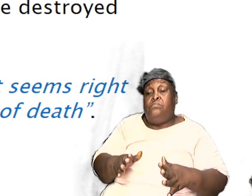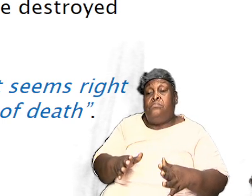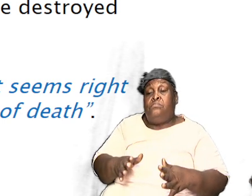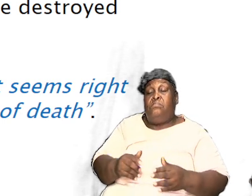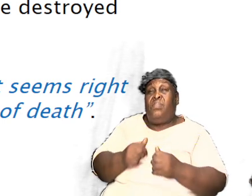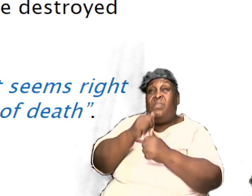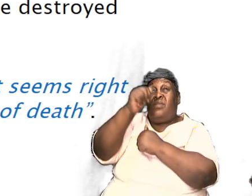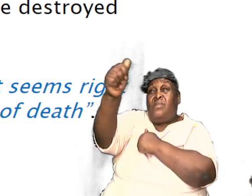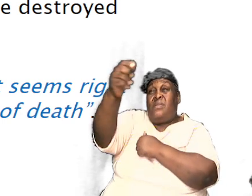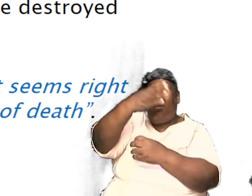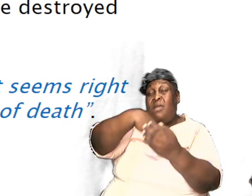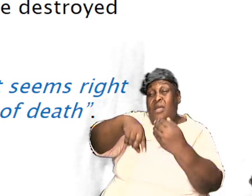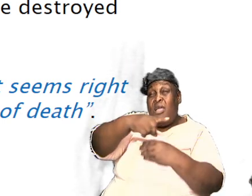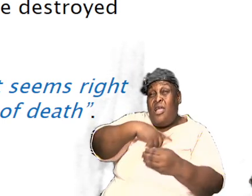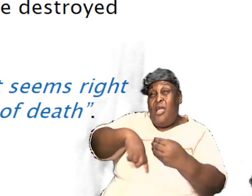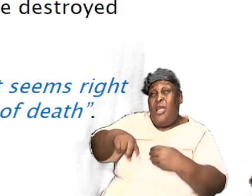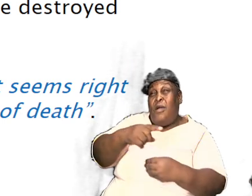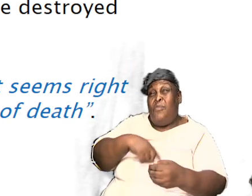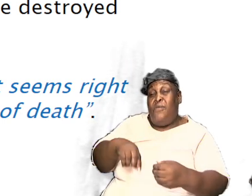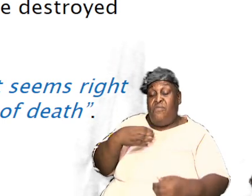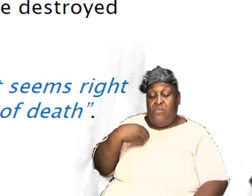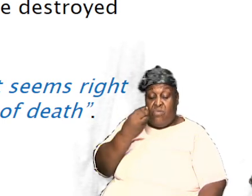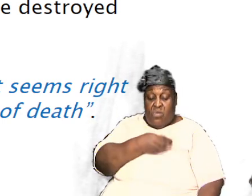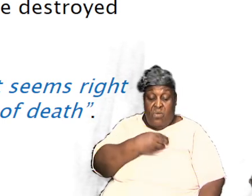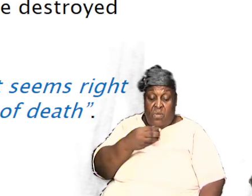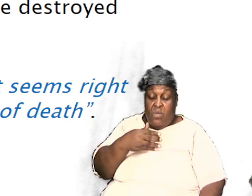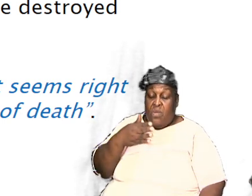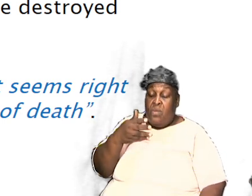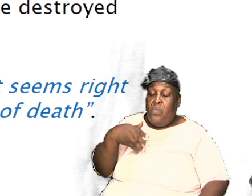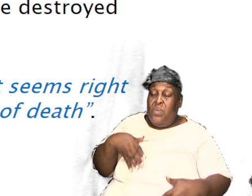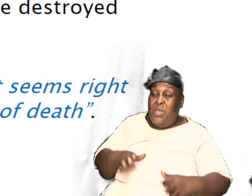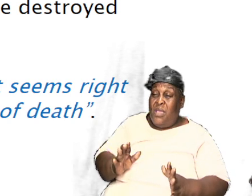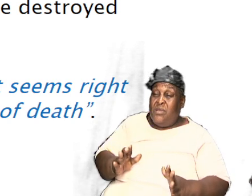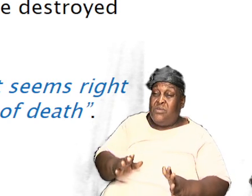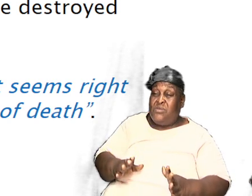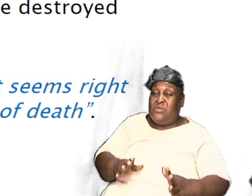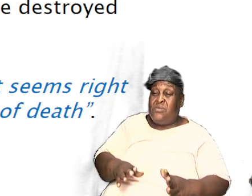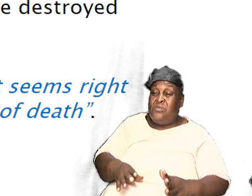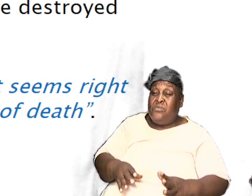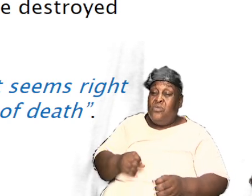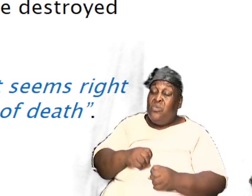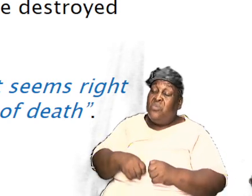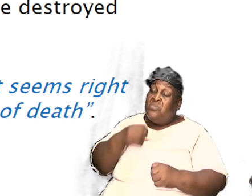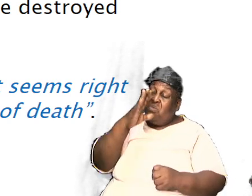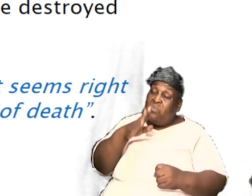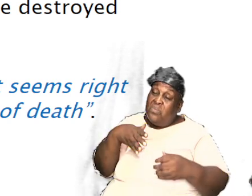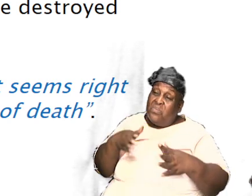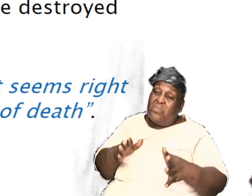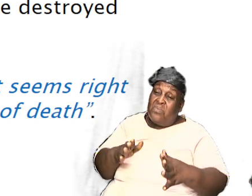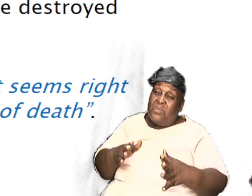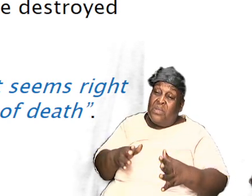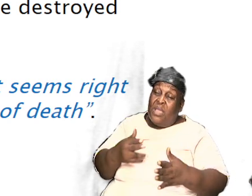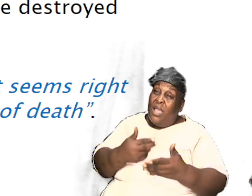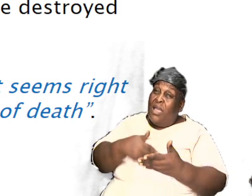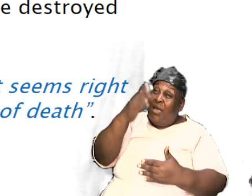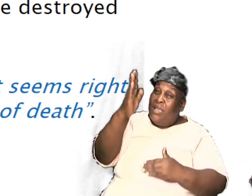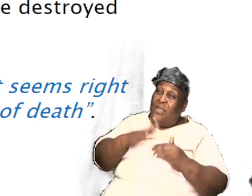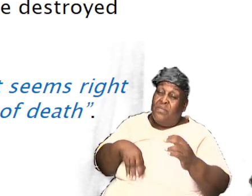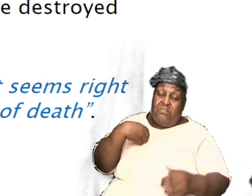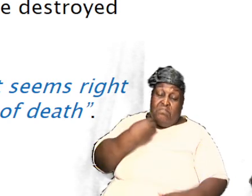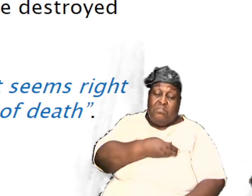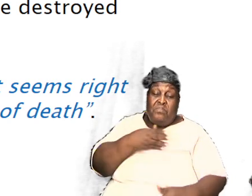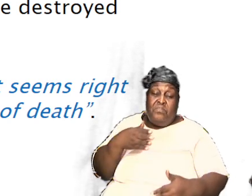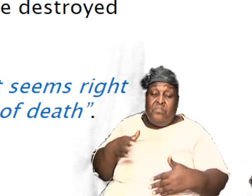so are the other ways. As high as the heaven is above the earth, so are His ways. Higher than our